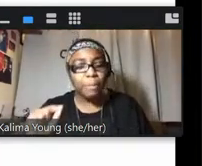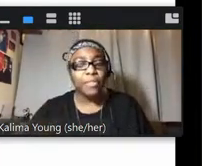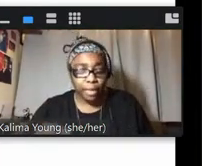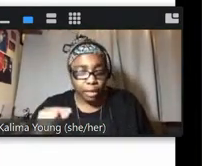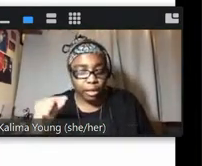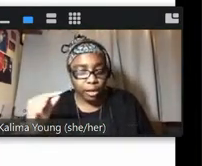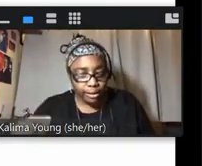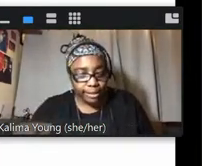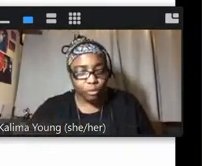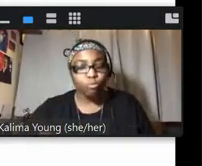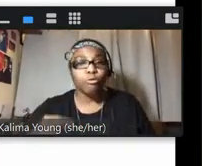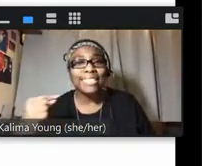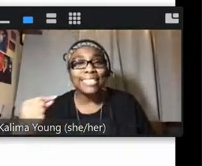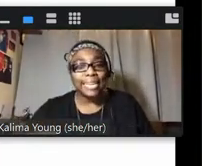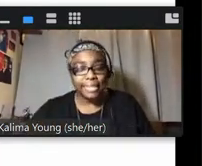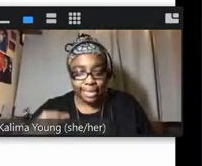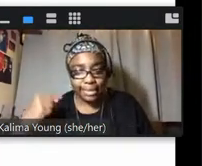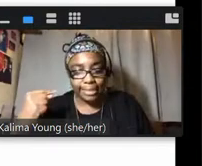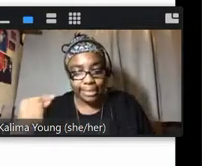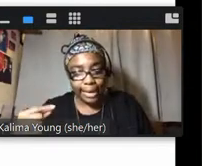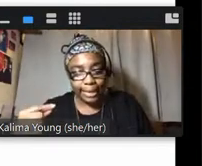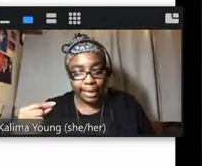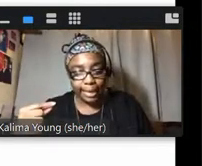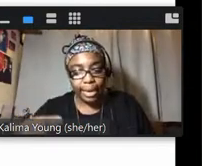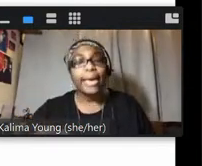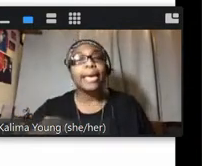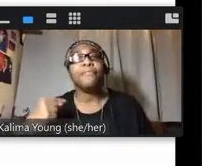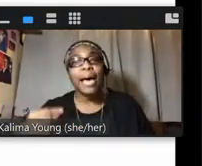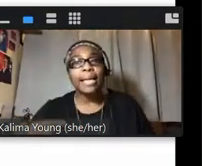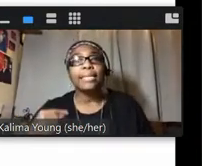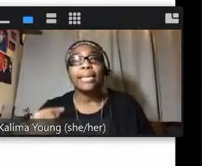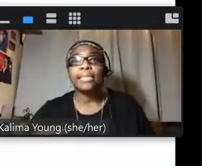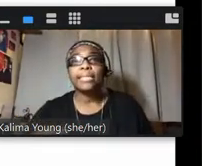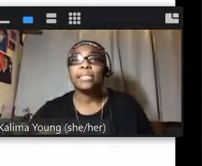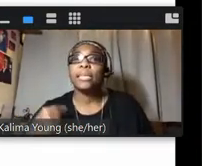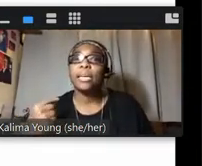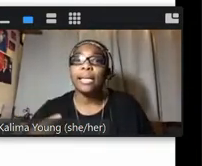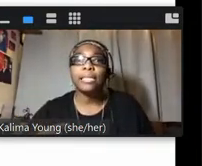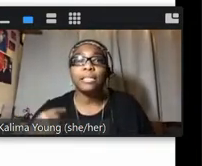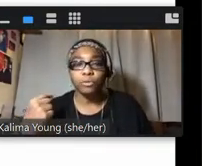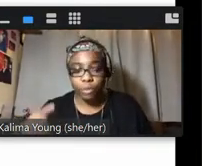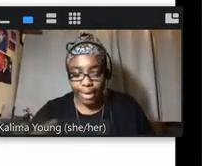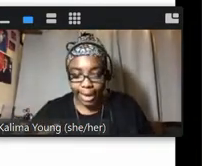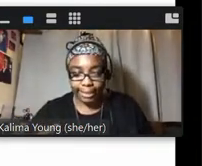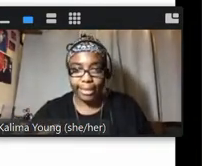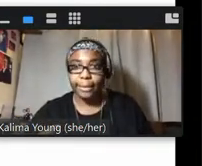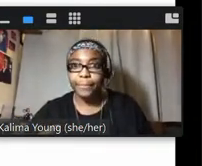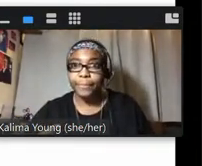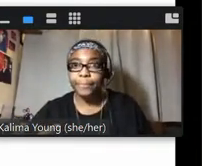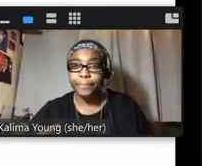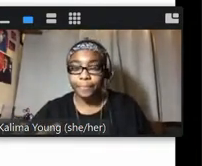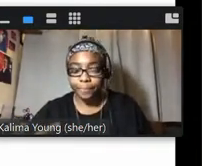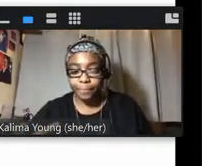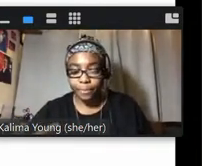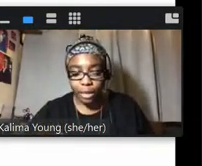Something about the occurrence resonates in the psyche and validates the collective's reality.